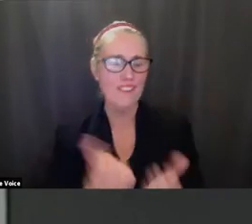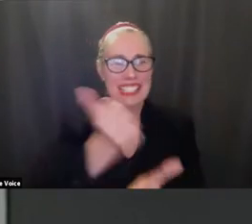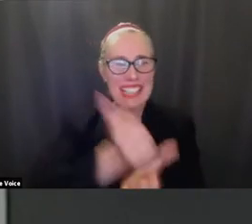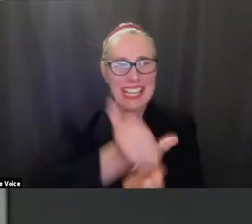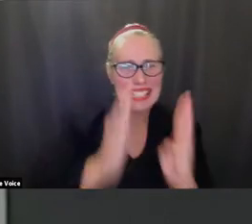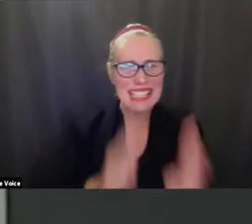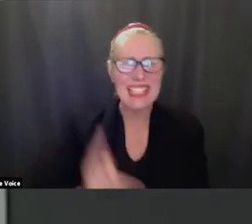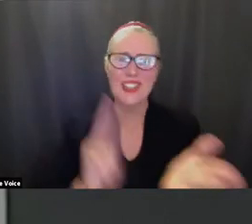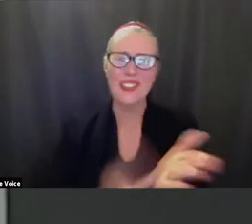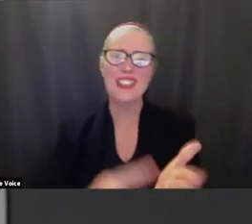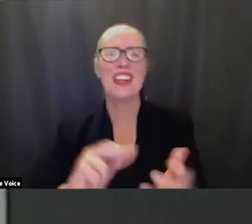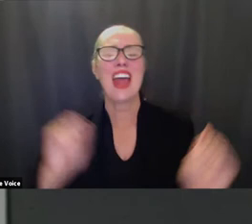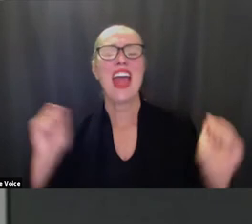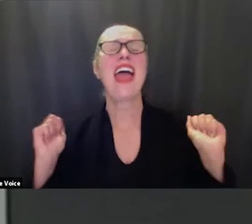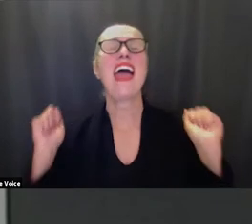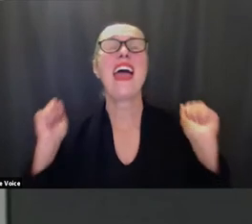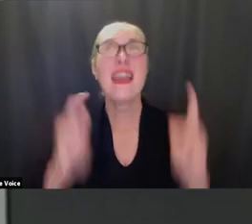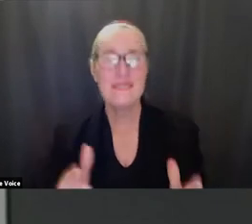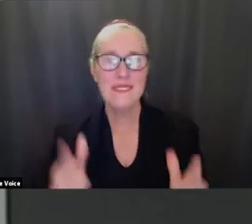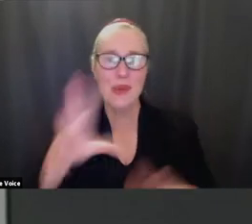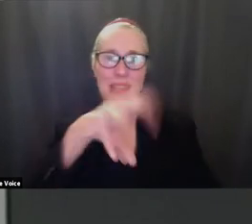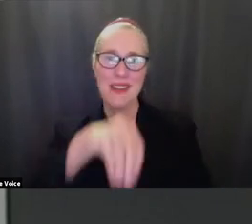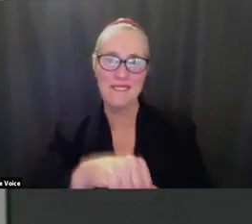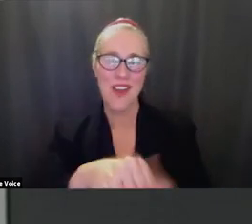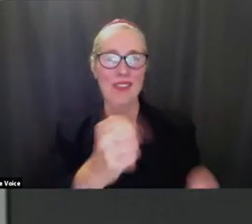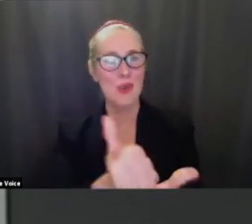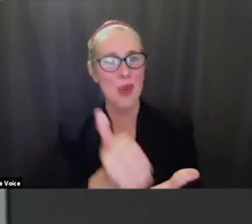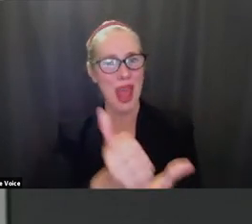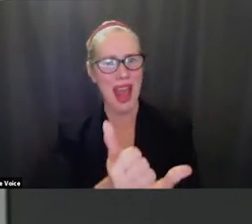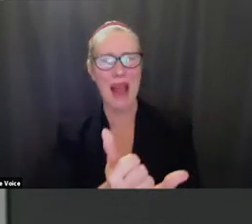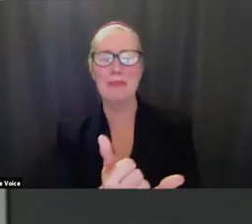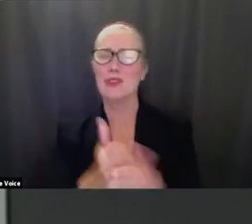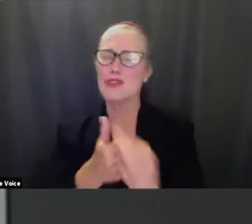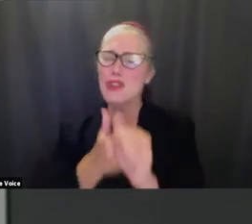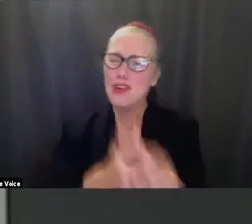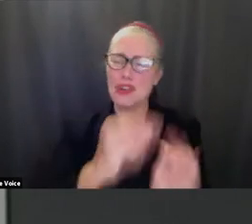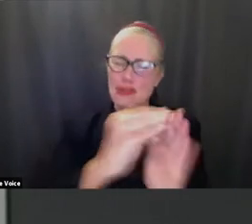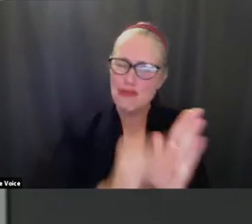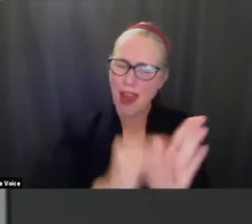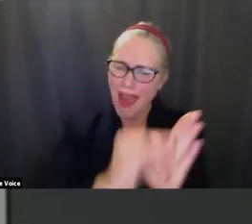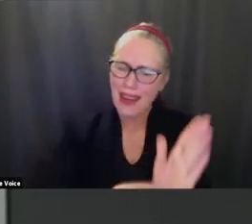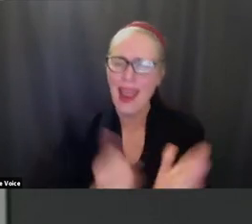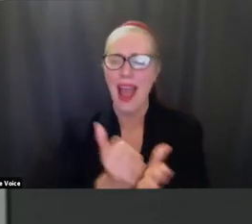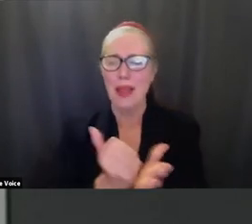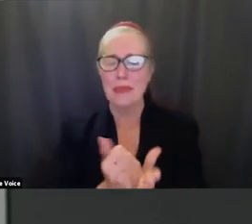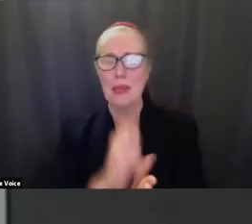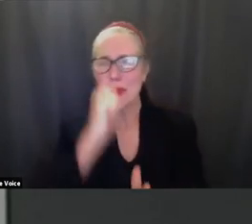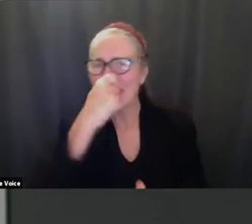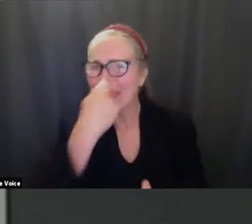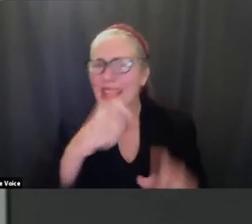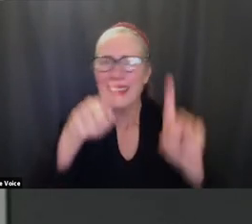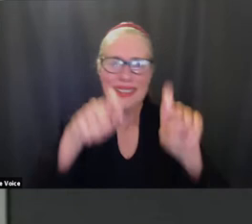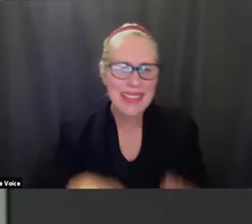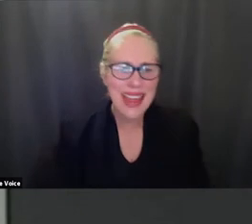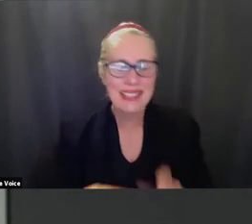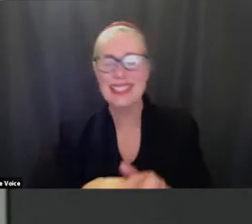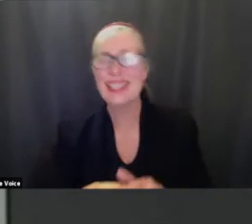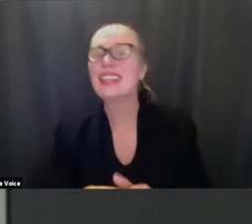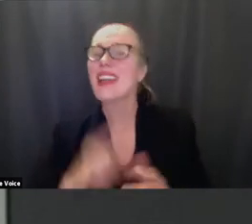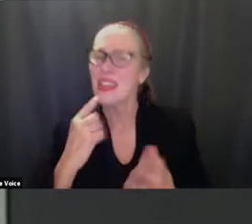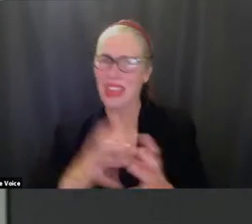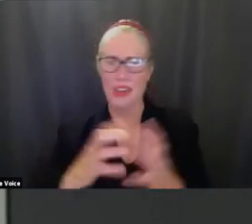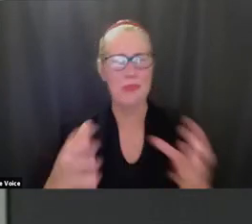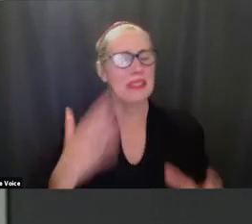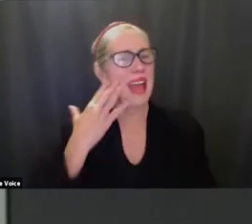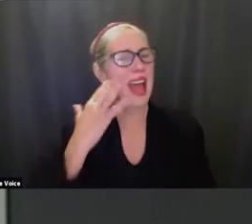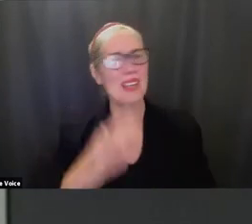everyone who is involved in helping with this tracking helping with the testing thank you very much it's a it's an effort